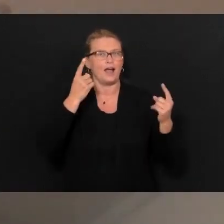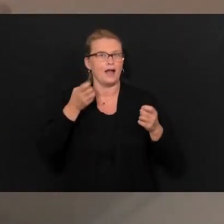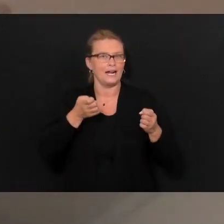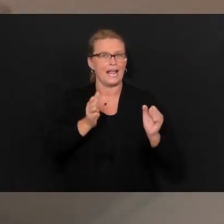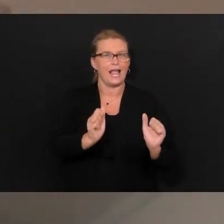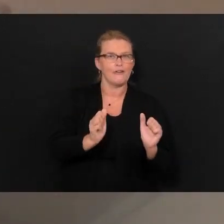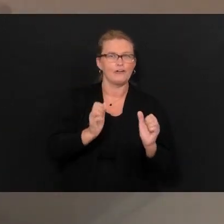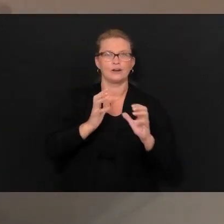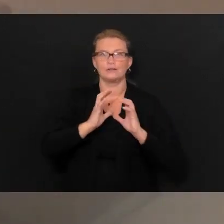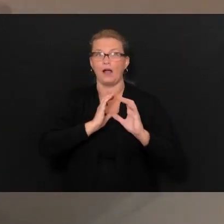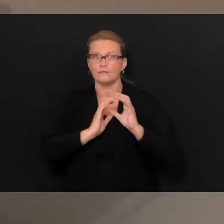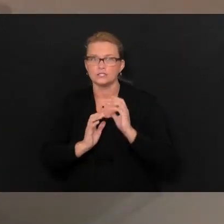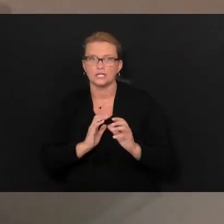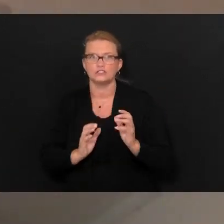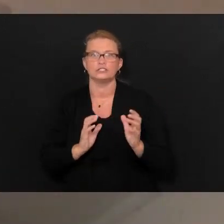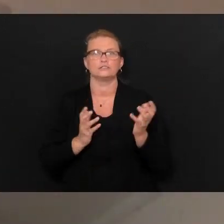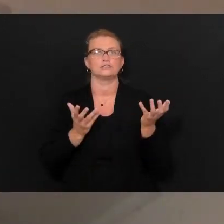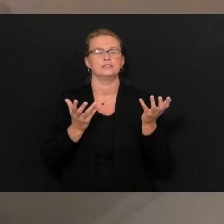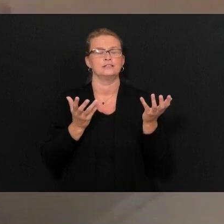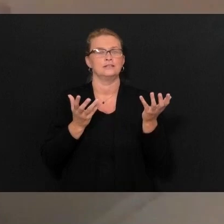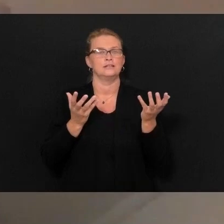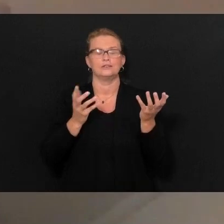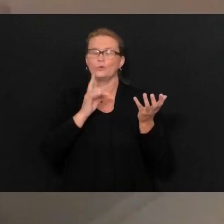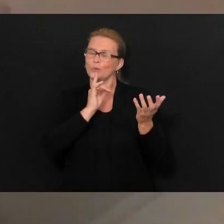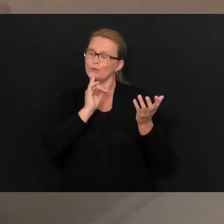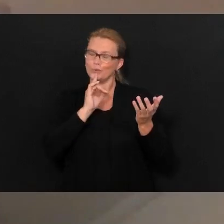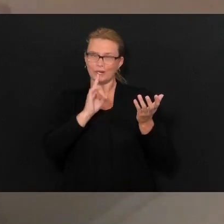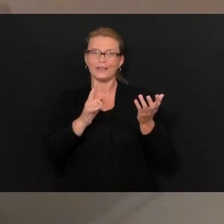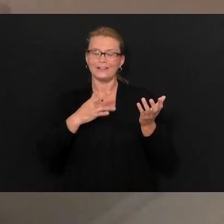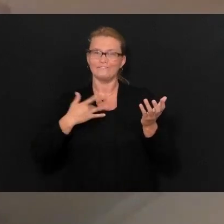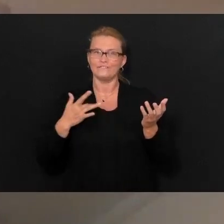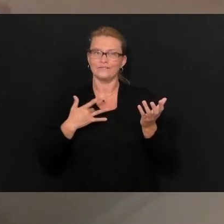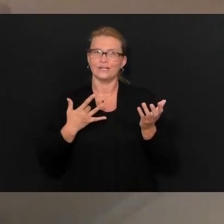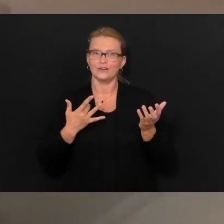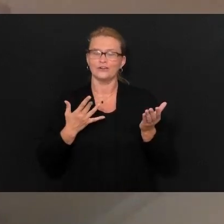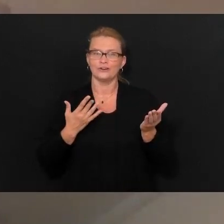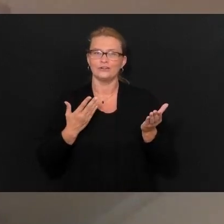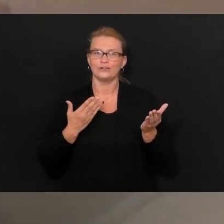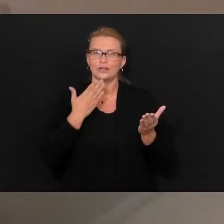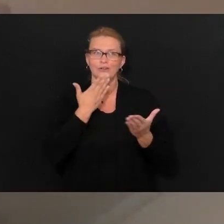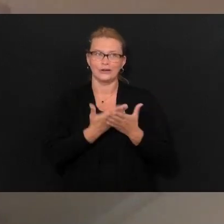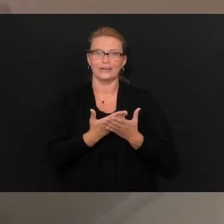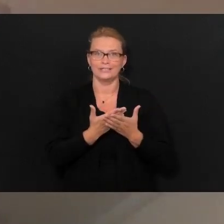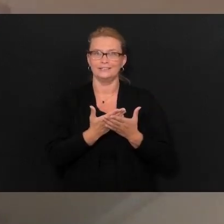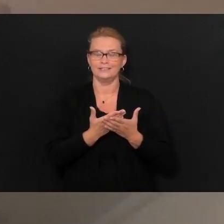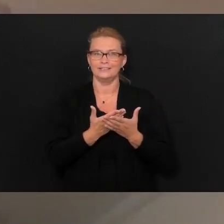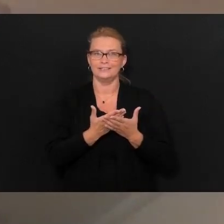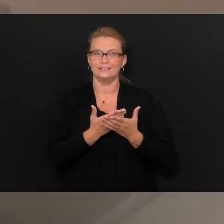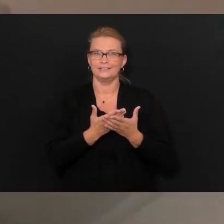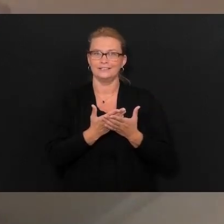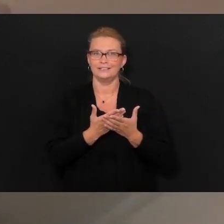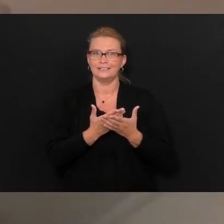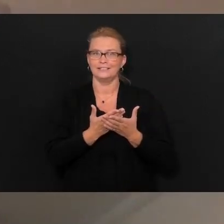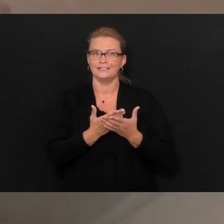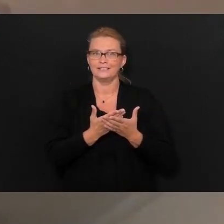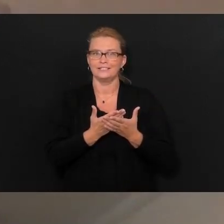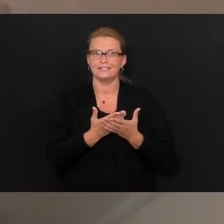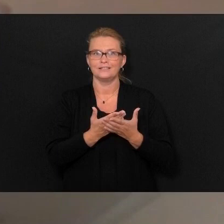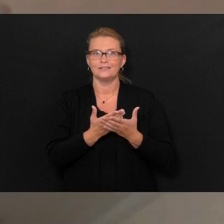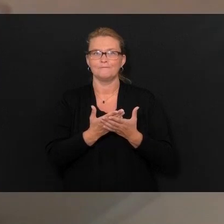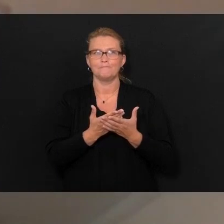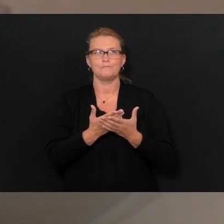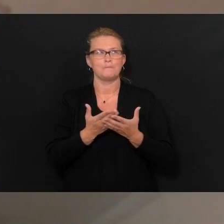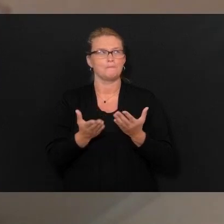of conversation, that really we feel very, very good, that is quite